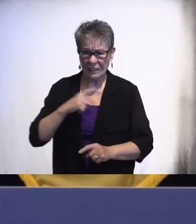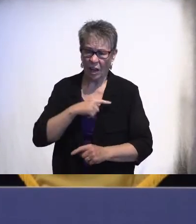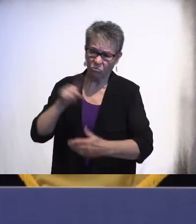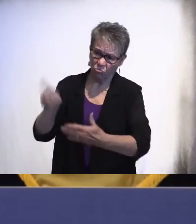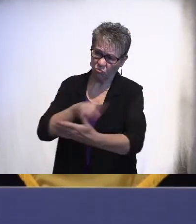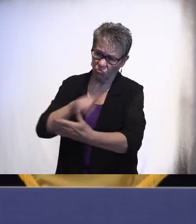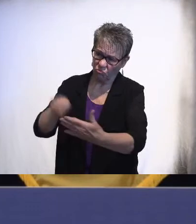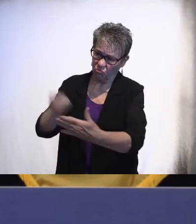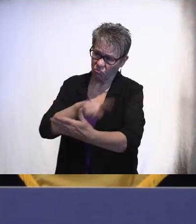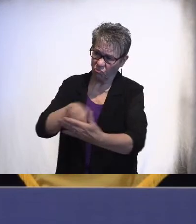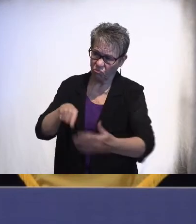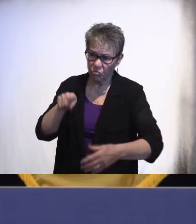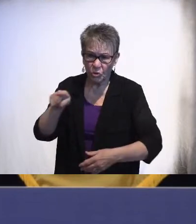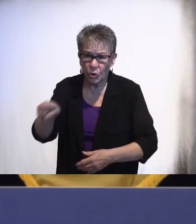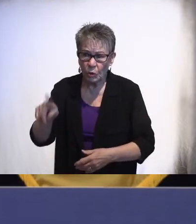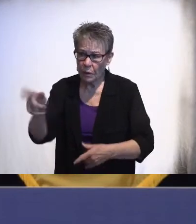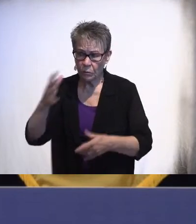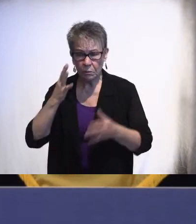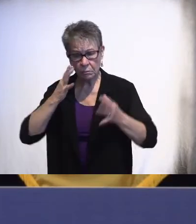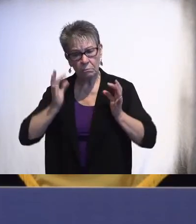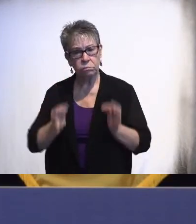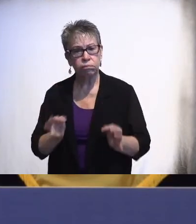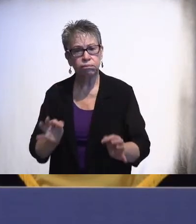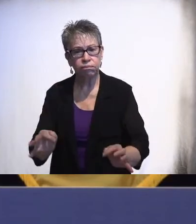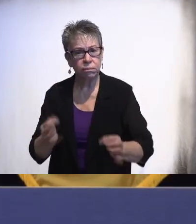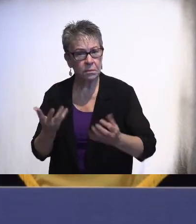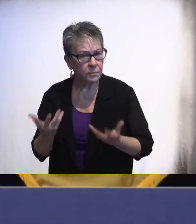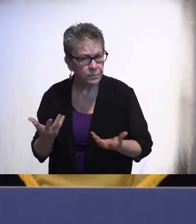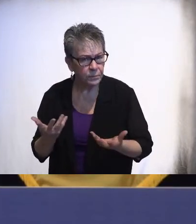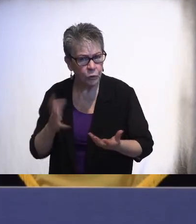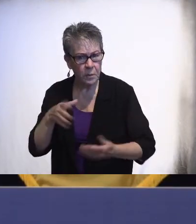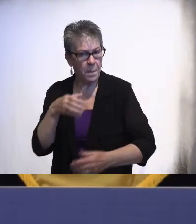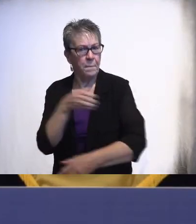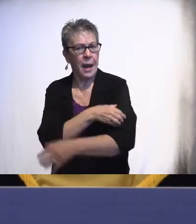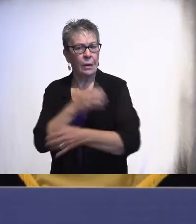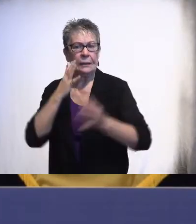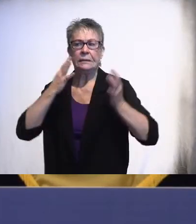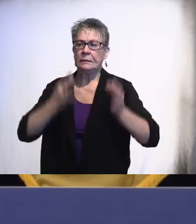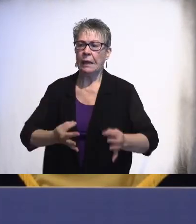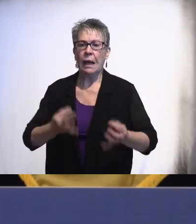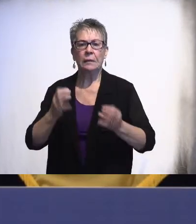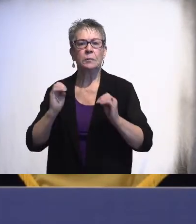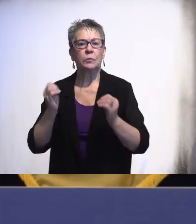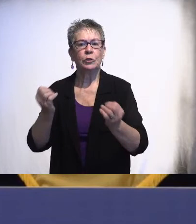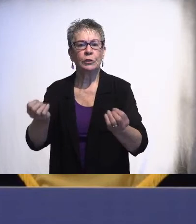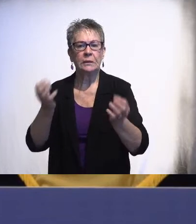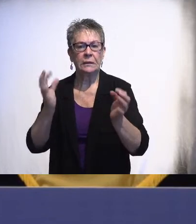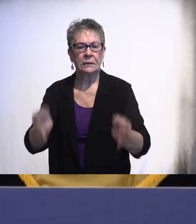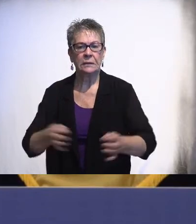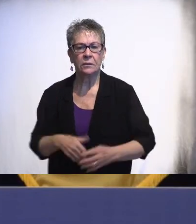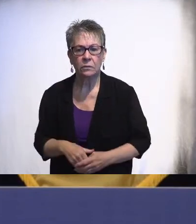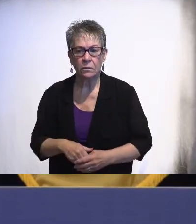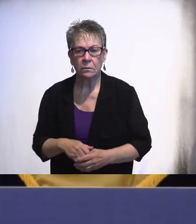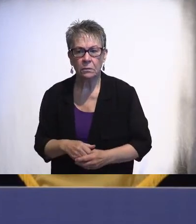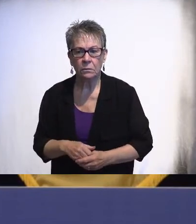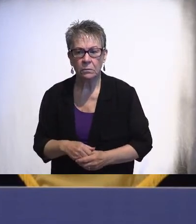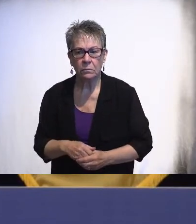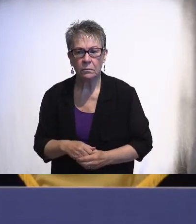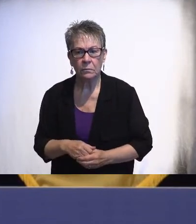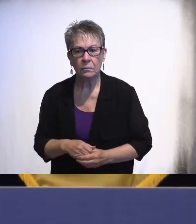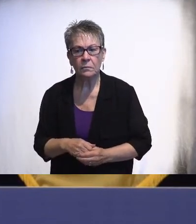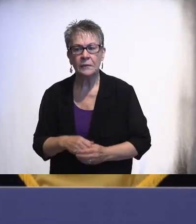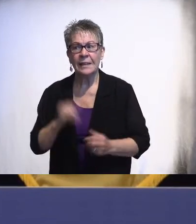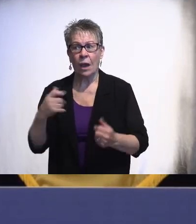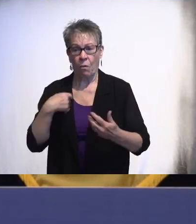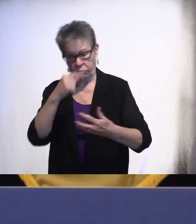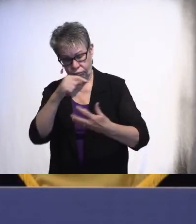order? So I'll start, and Judy or Ed, if you want to weigh in as you see, and Ed, we definitely got to get our money's worth out of